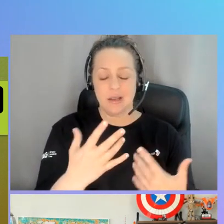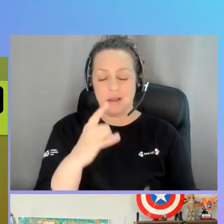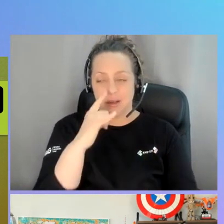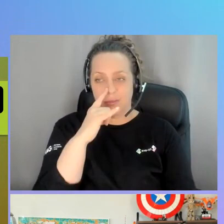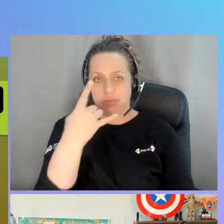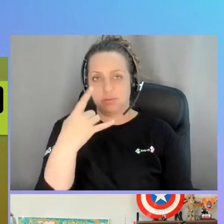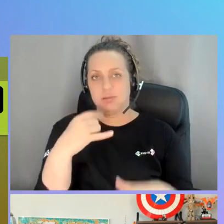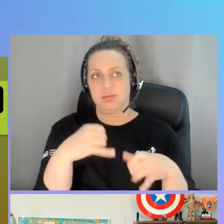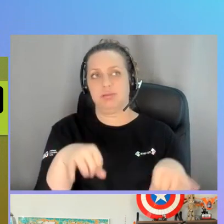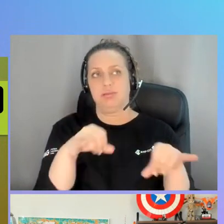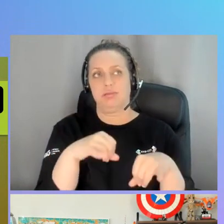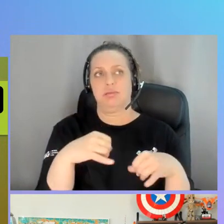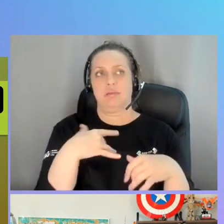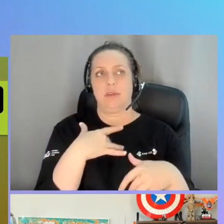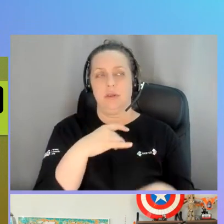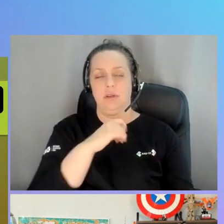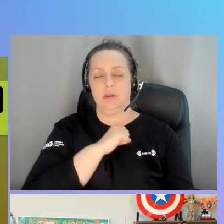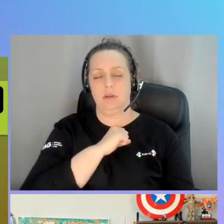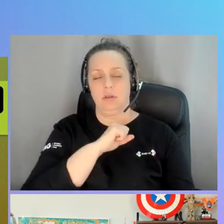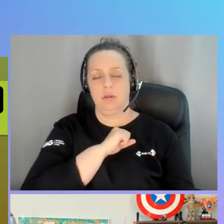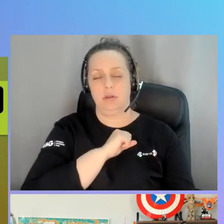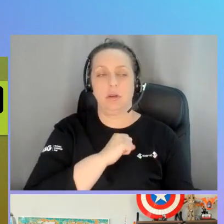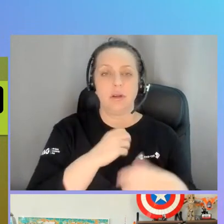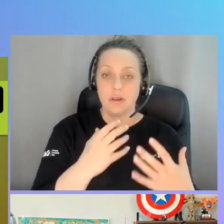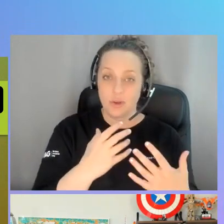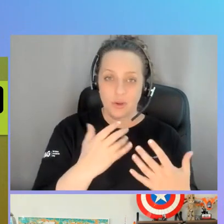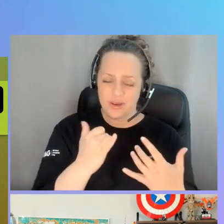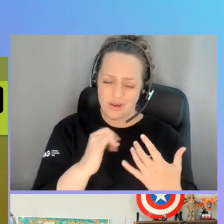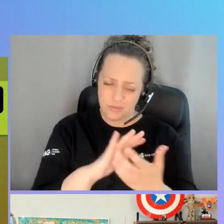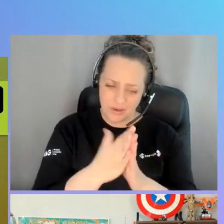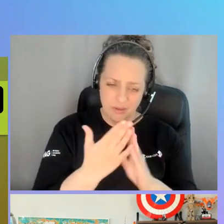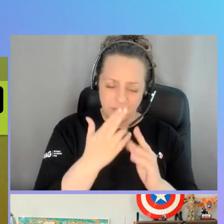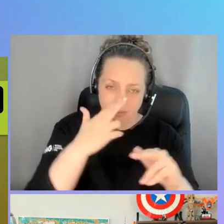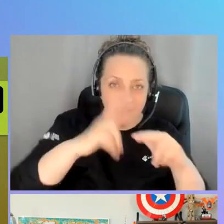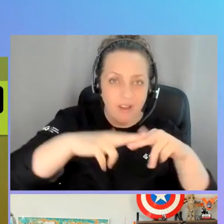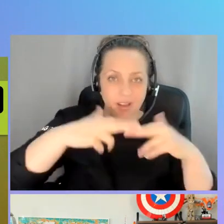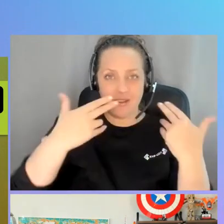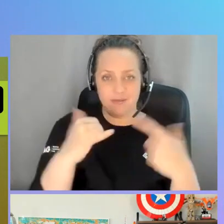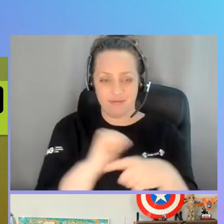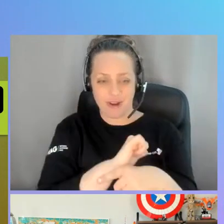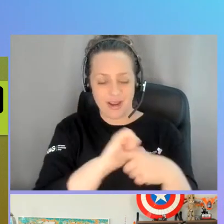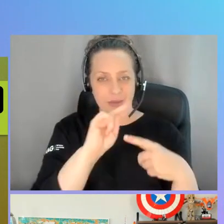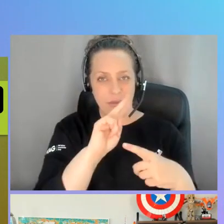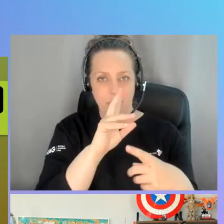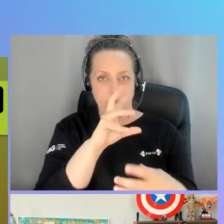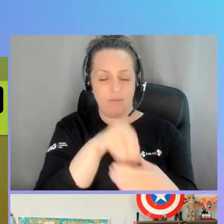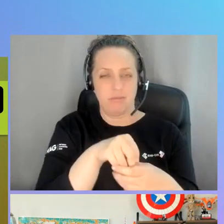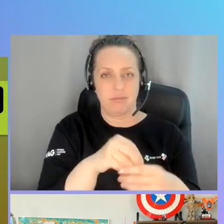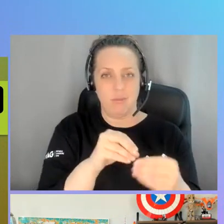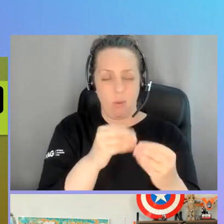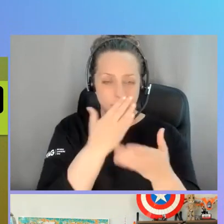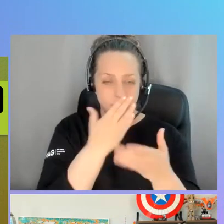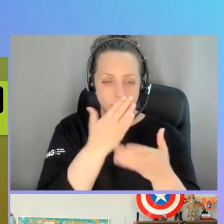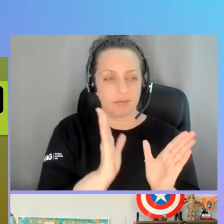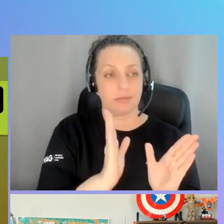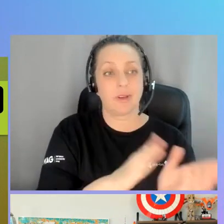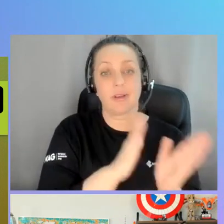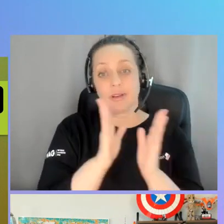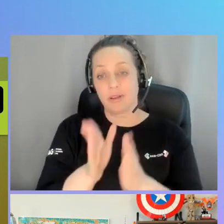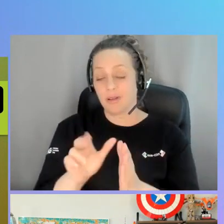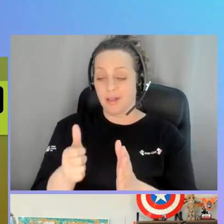boring, right? So how can you inject fun into a training course to get people engaged? Another piece of it